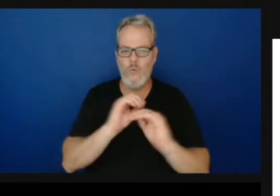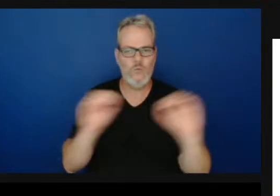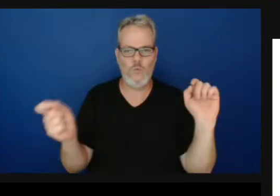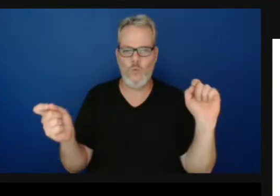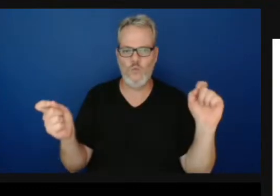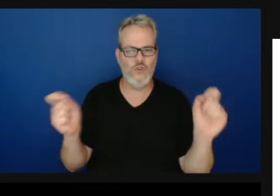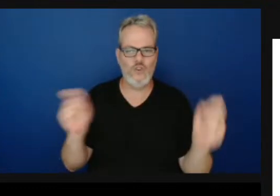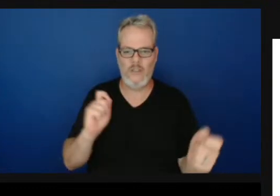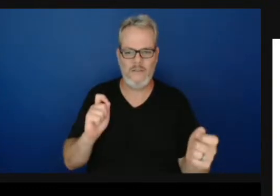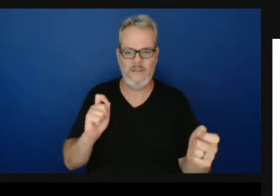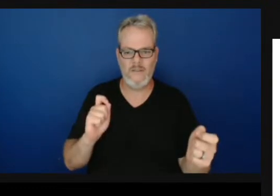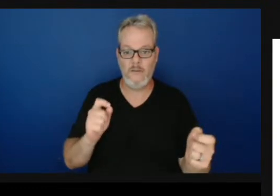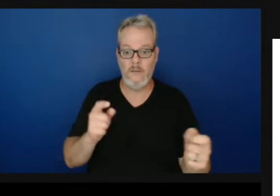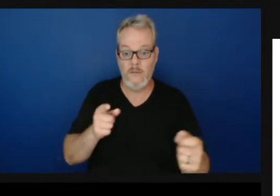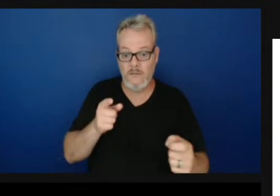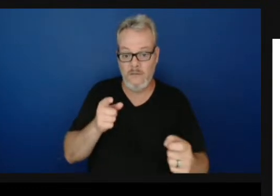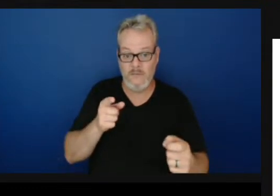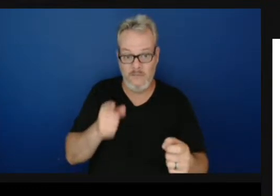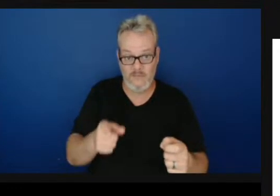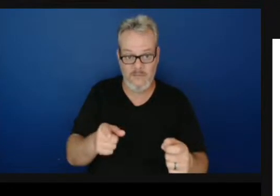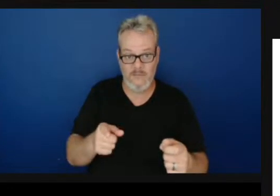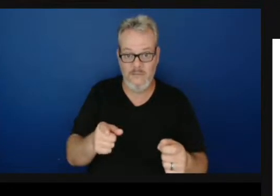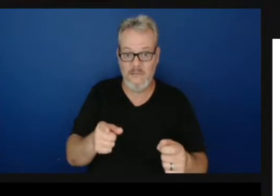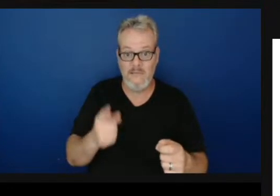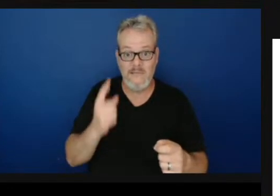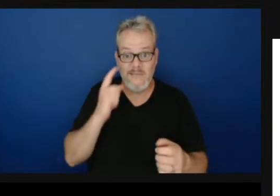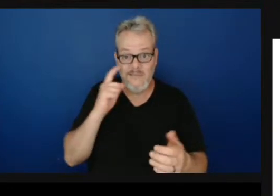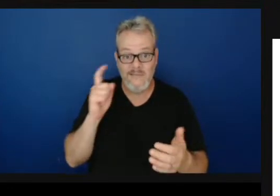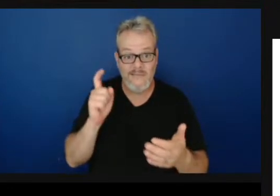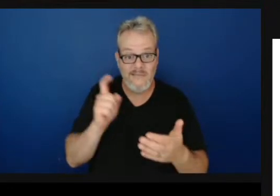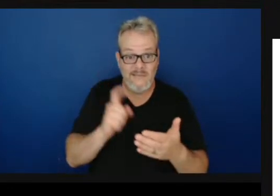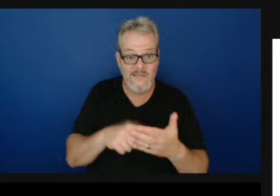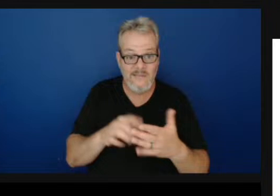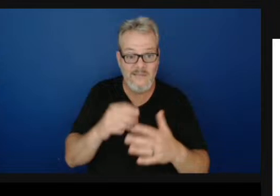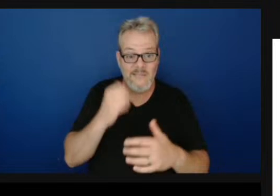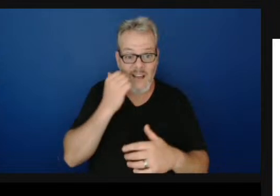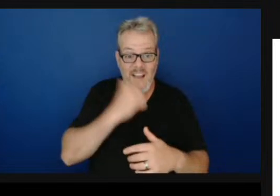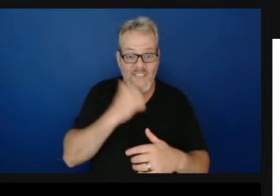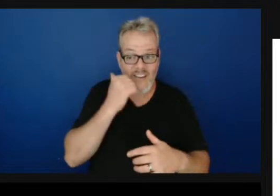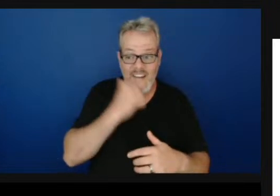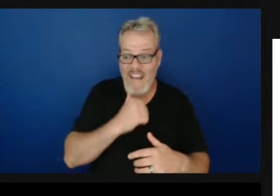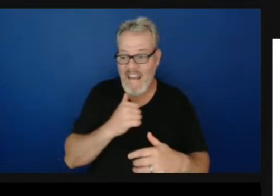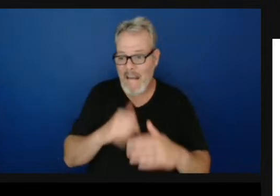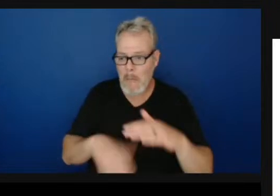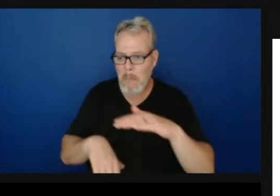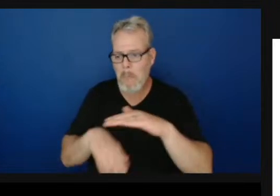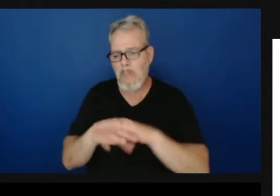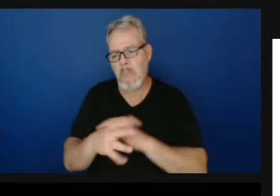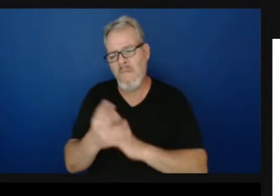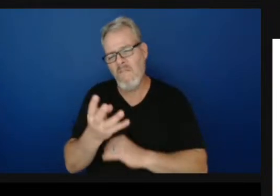Maybe slightly more at the right end there, but not significantly. Earthquakes per day are only reaching 4,